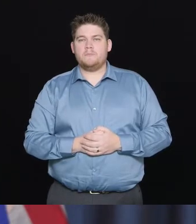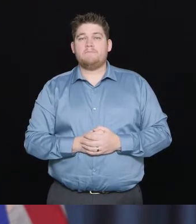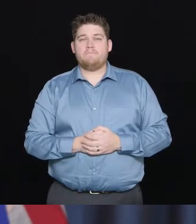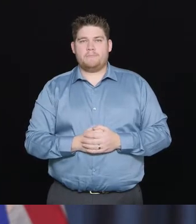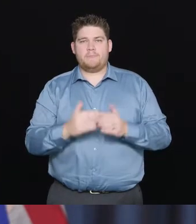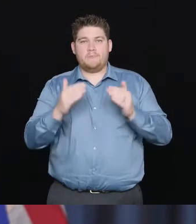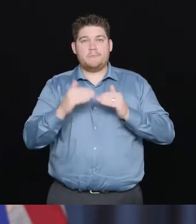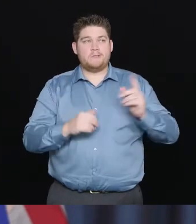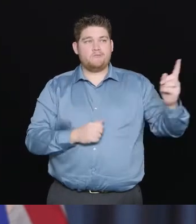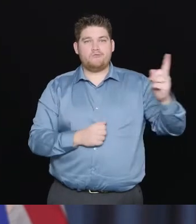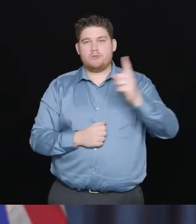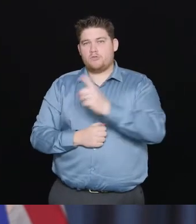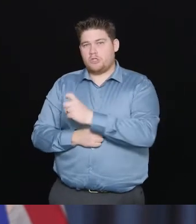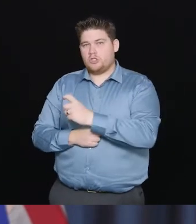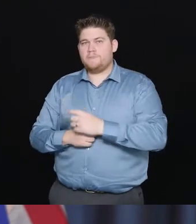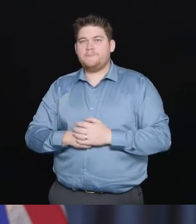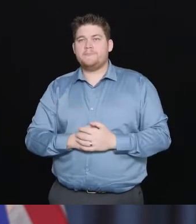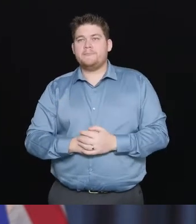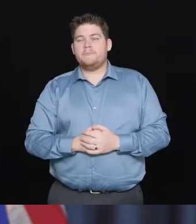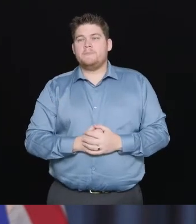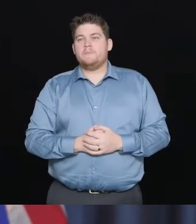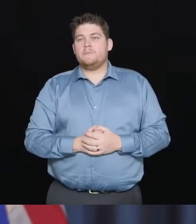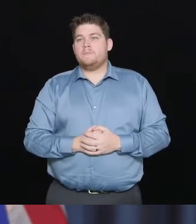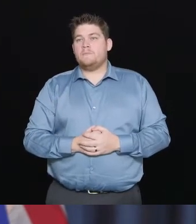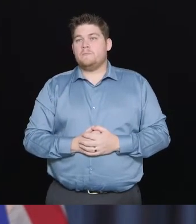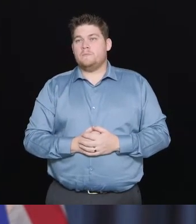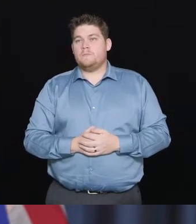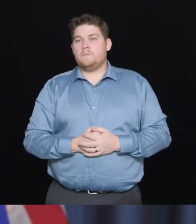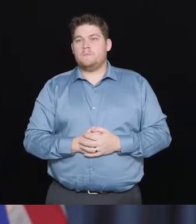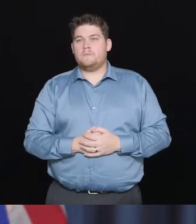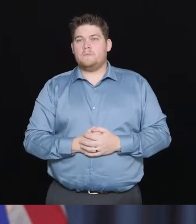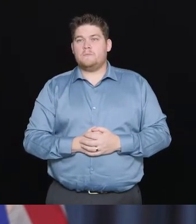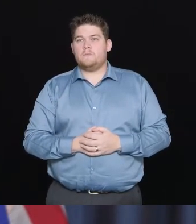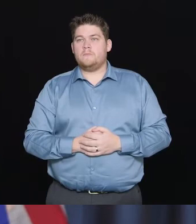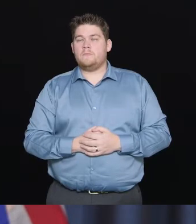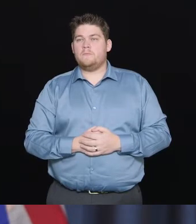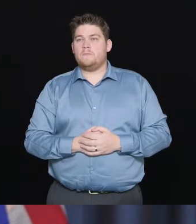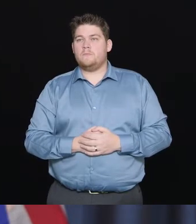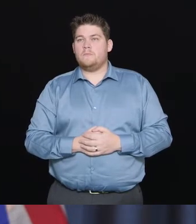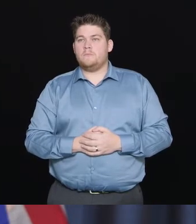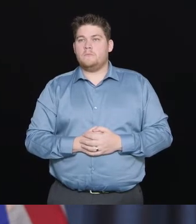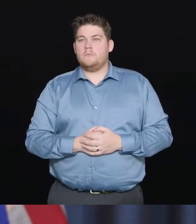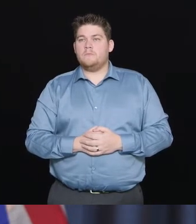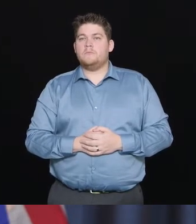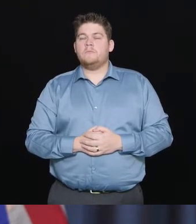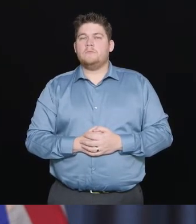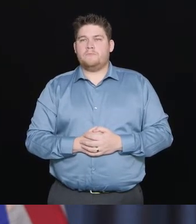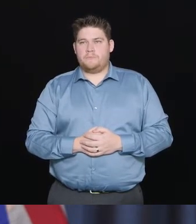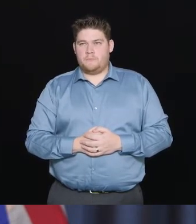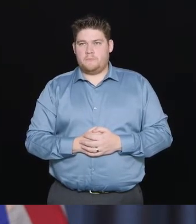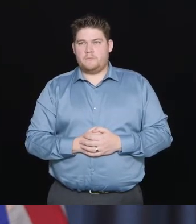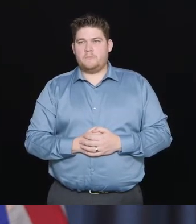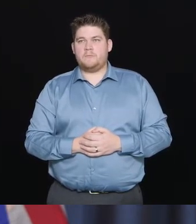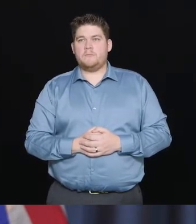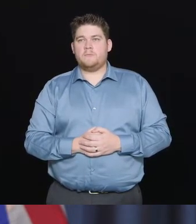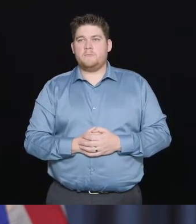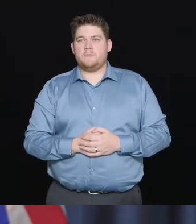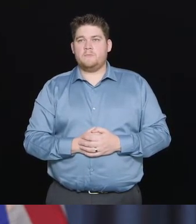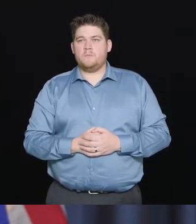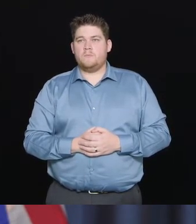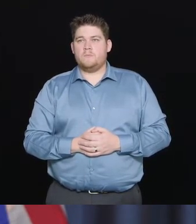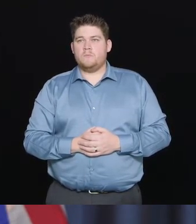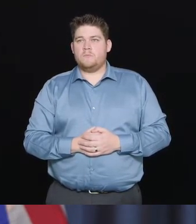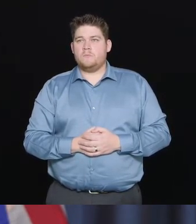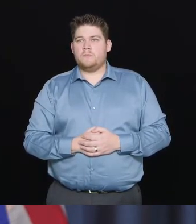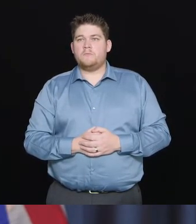age, for example. Others are leaving those determinations up to doctors. How will doctors in BC make those decisions, and is there a framework in